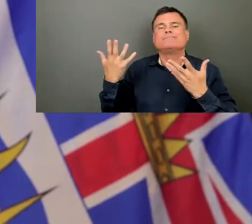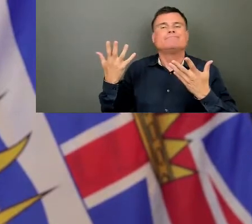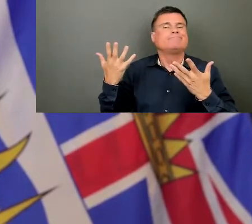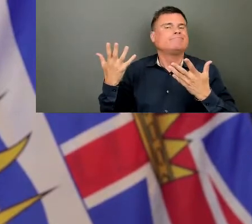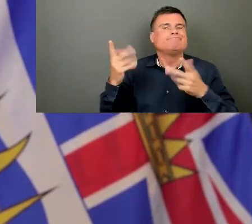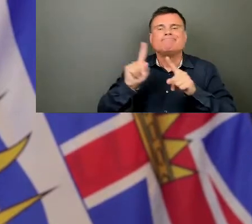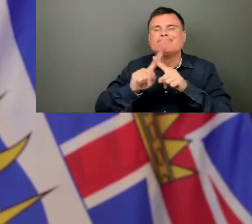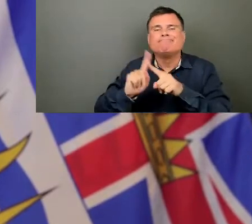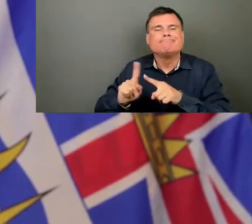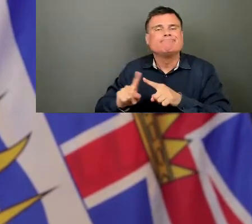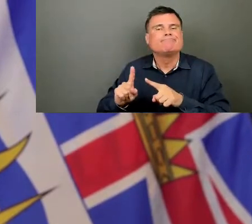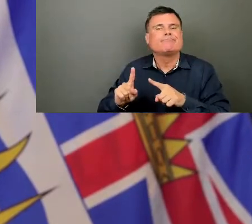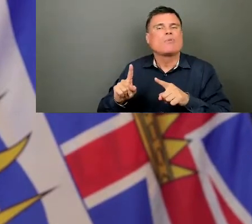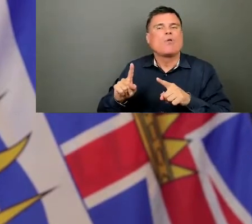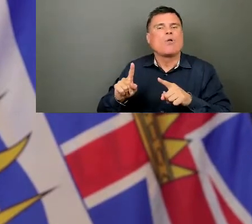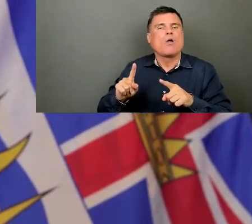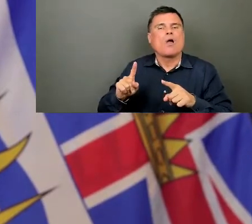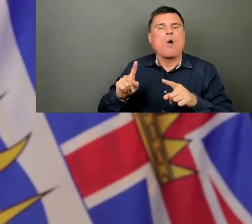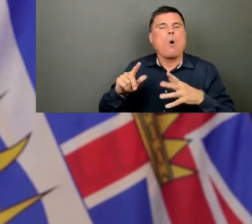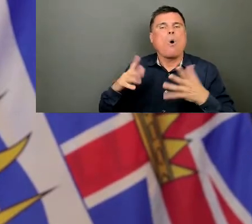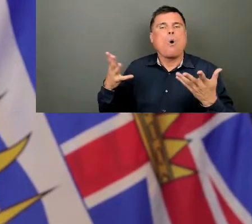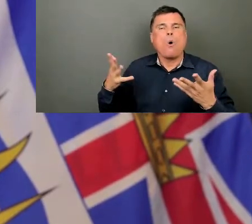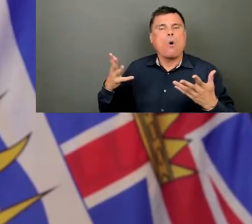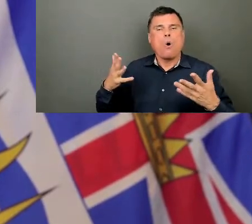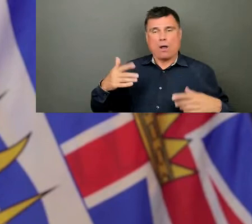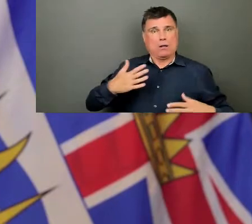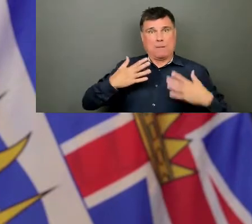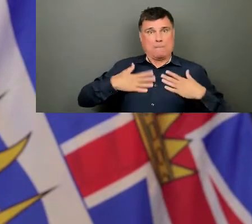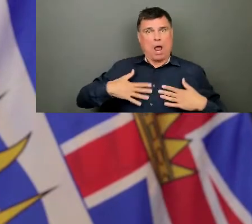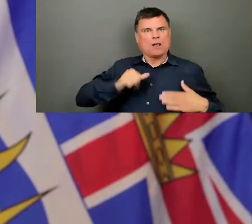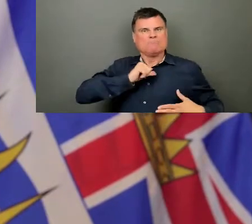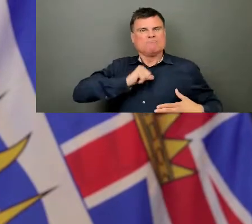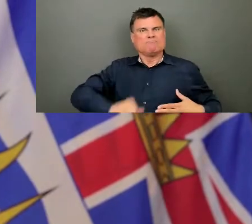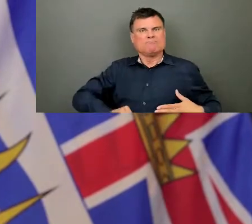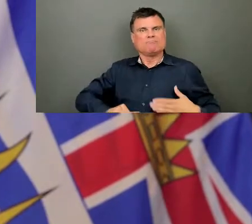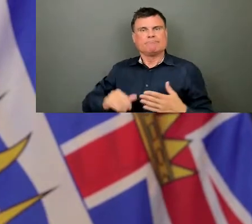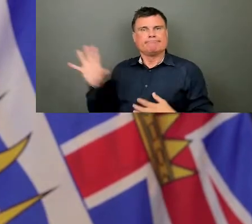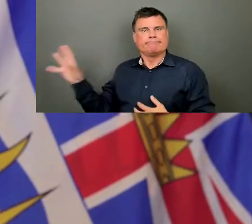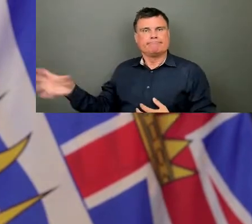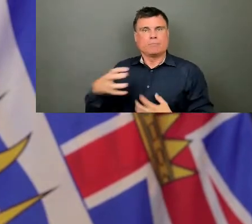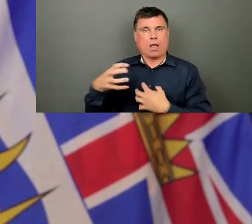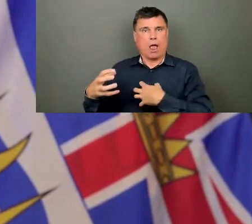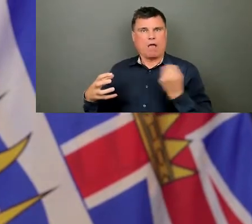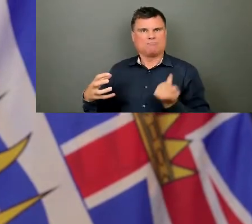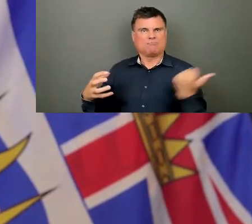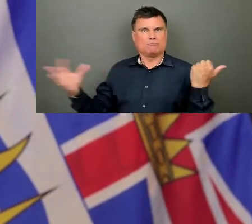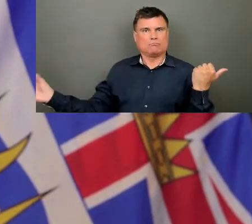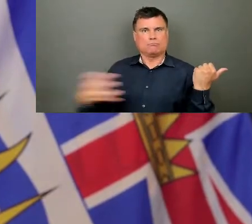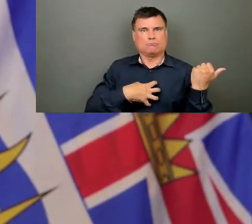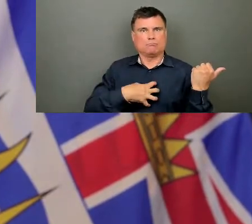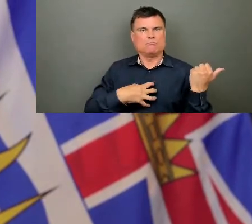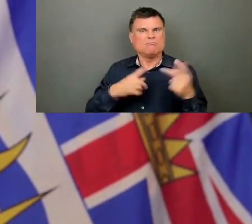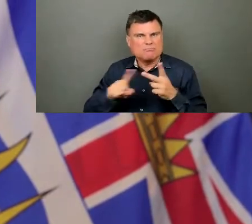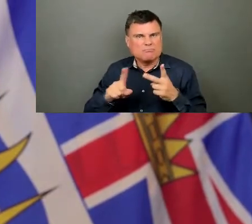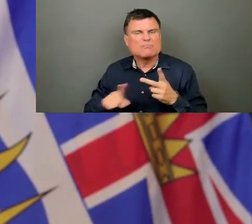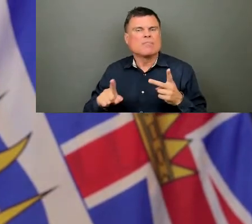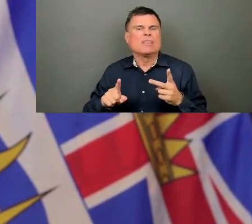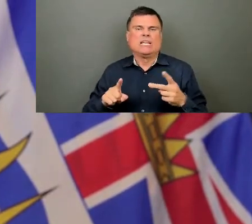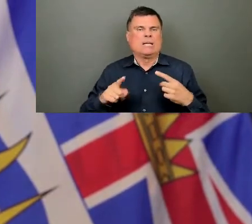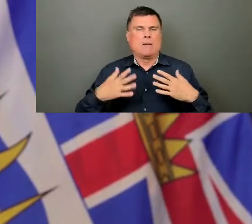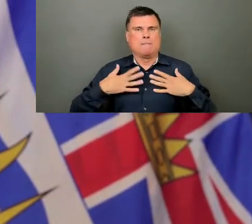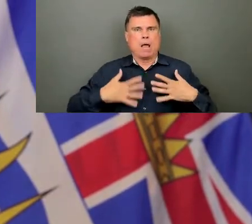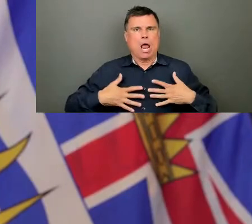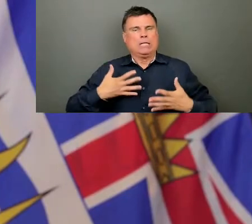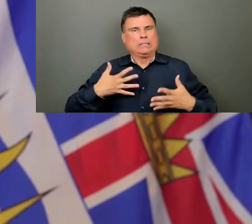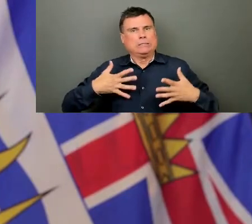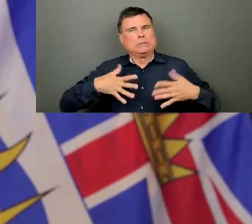immune suppressive drugs, there's data that increasingly shows that they don't necessarily develop a